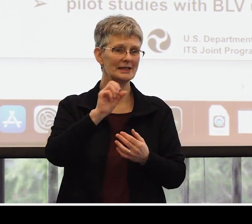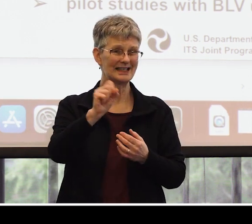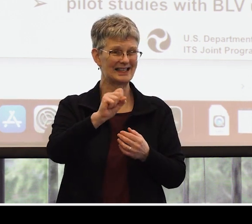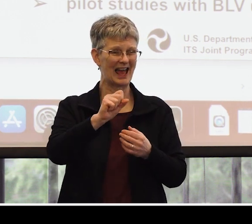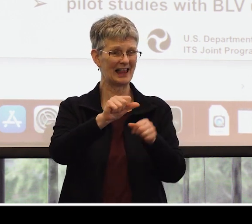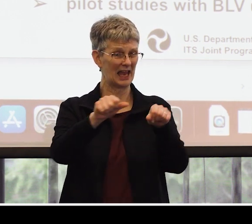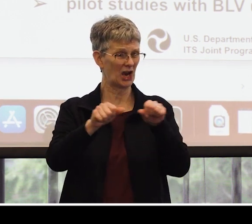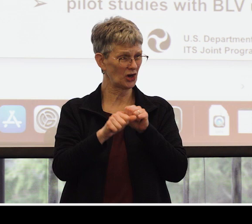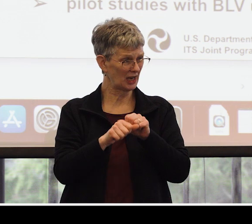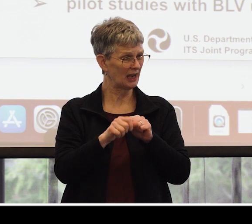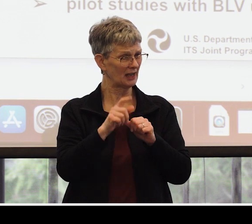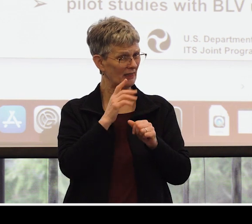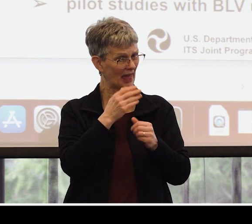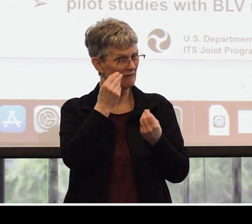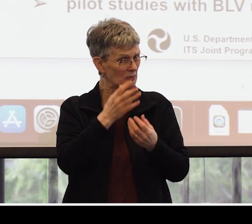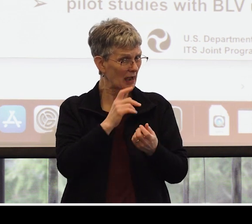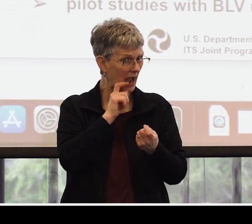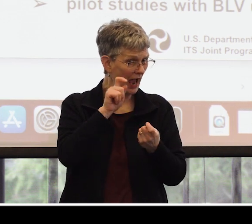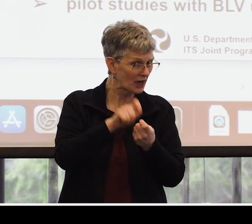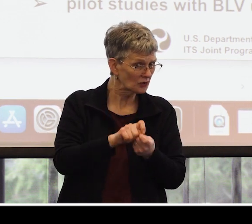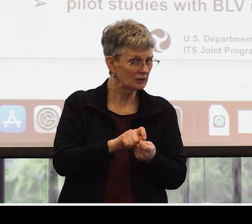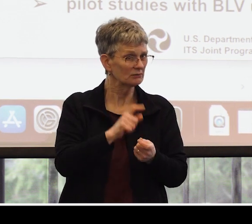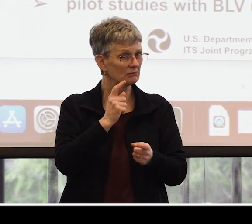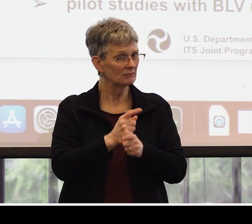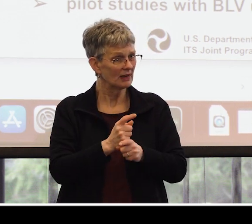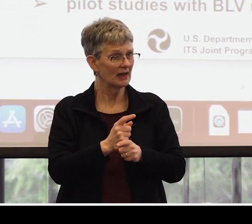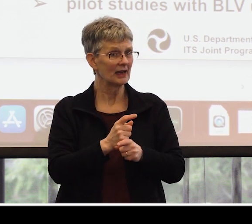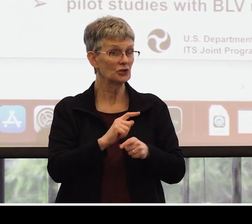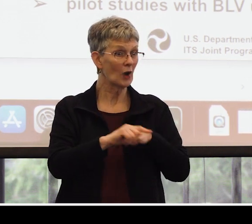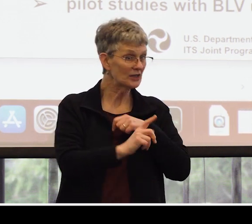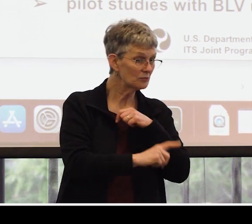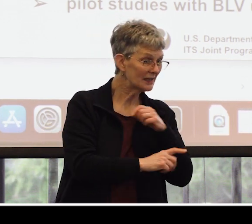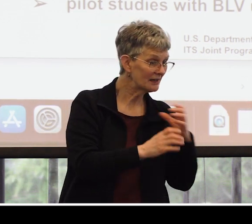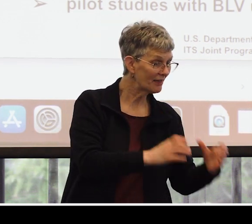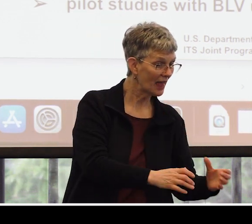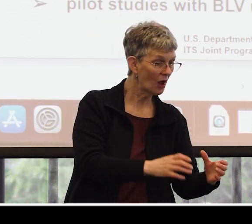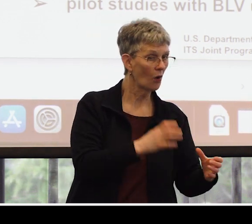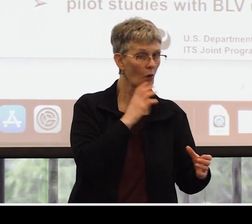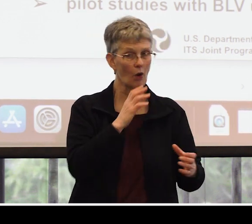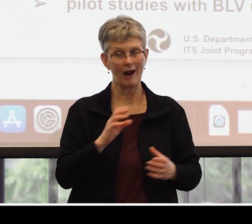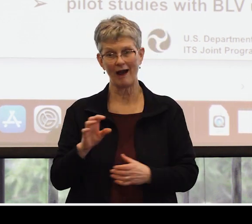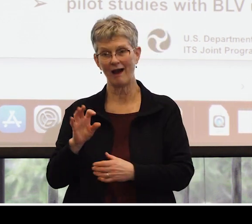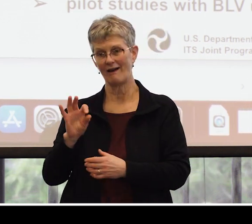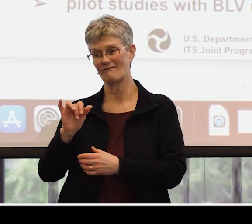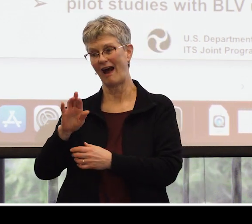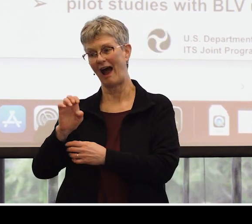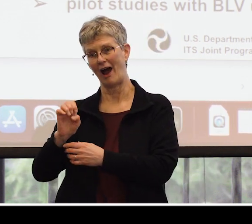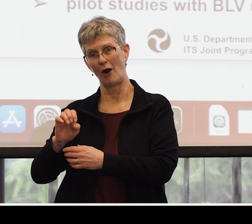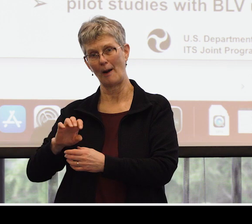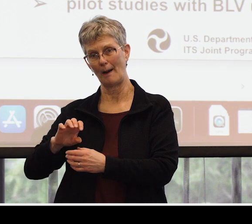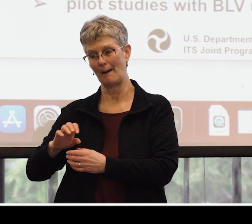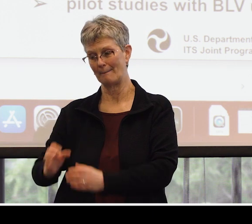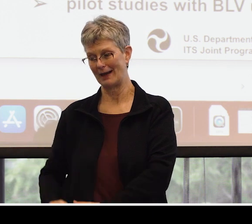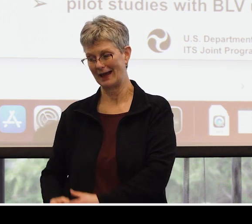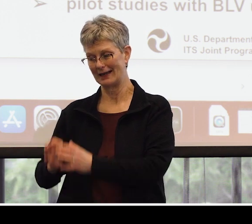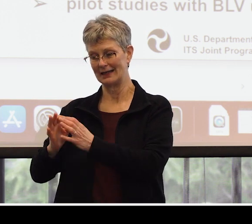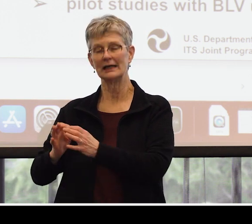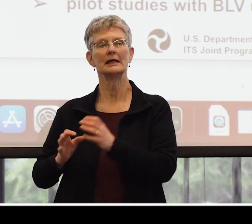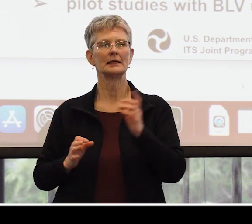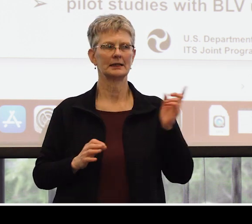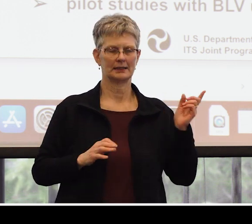been? Yeah, I think I'm yet to encounter a serious glitch